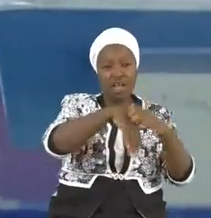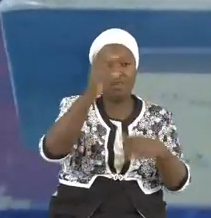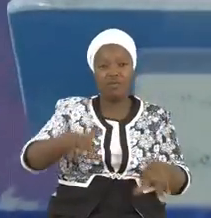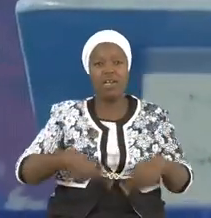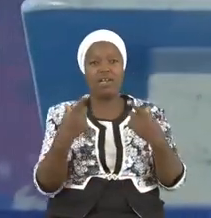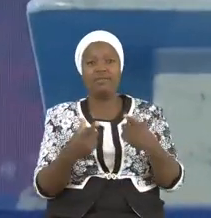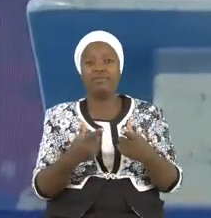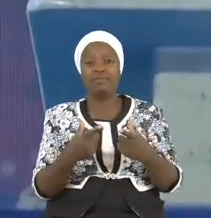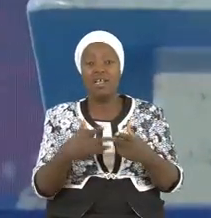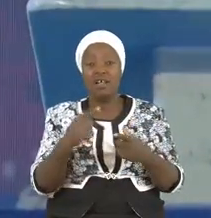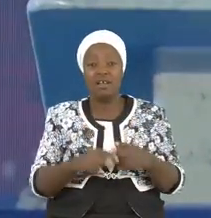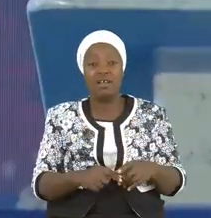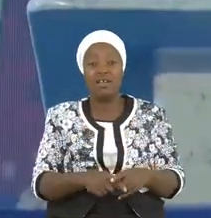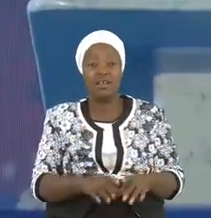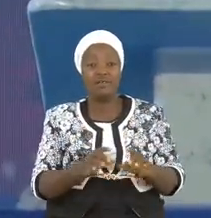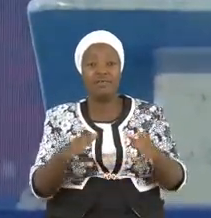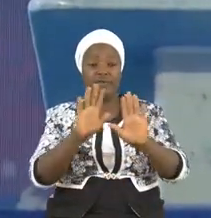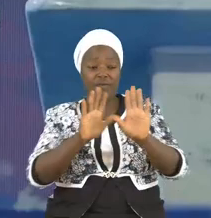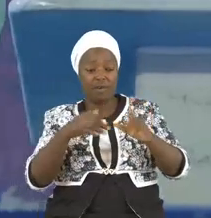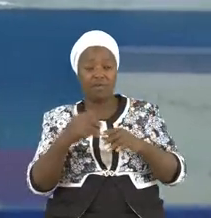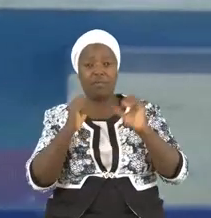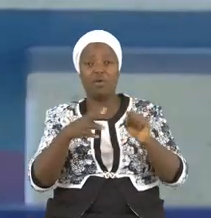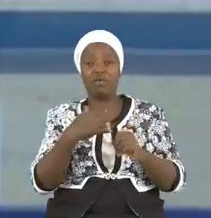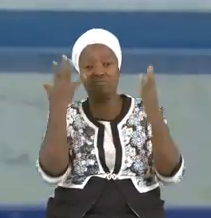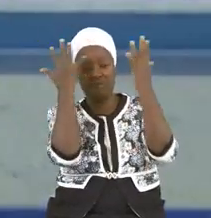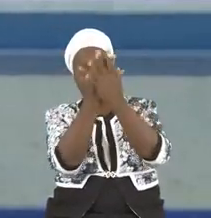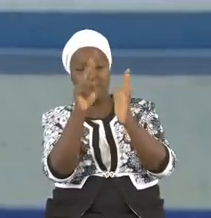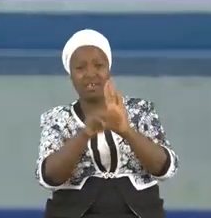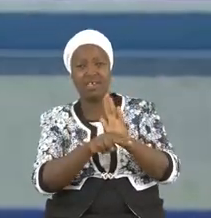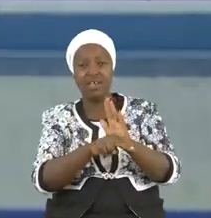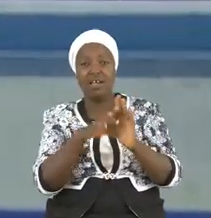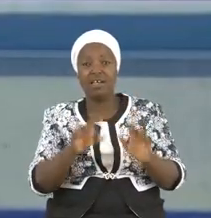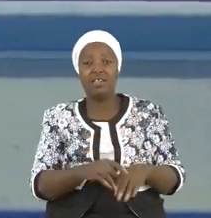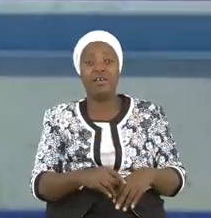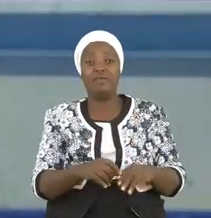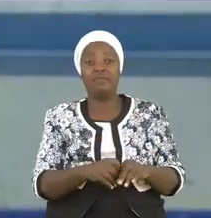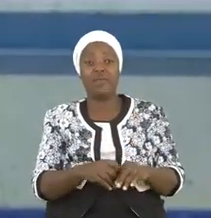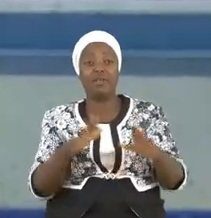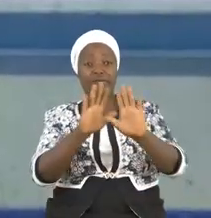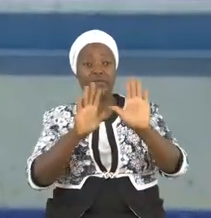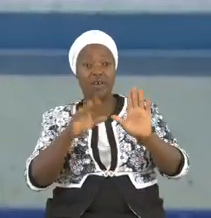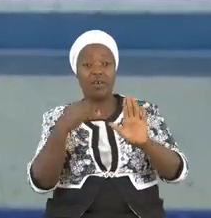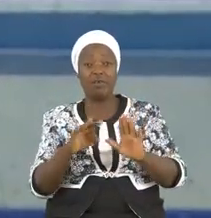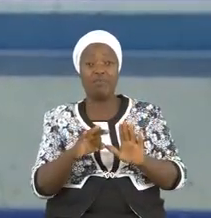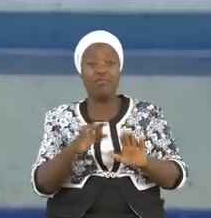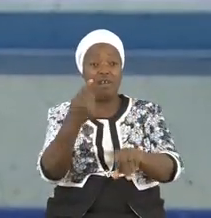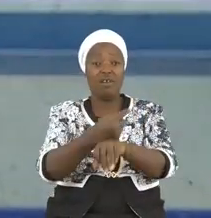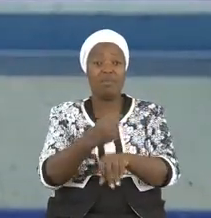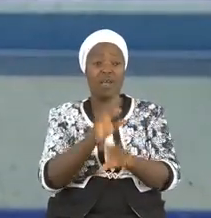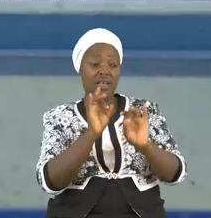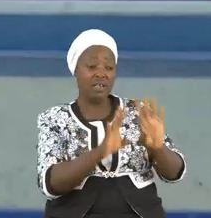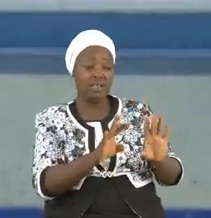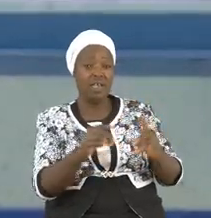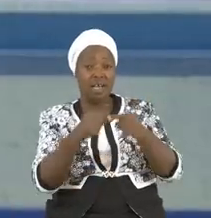the powers of darkness, the fear of tribal hatred, enmity against your